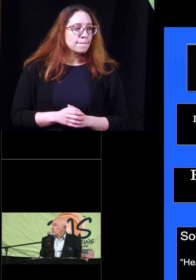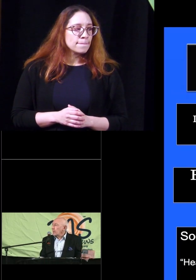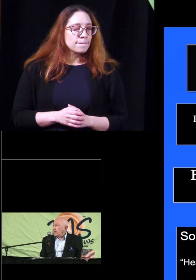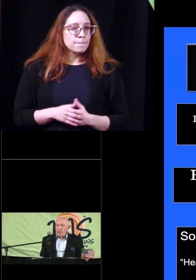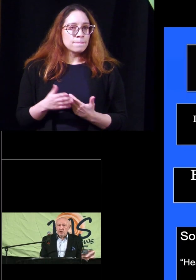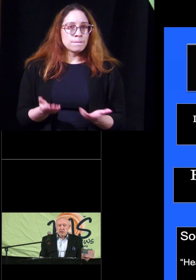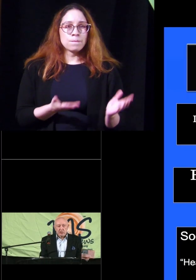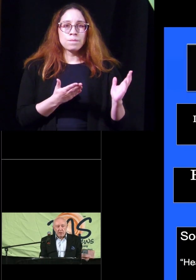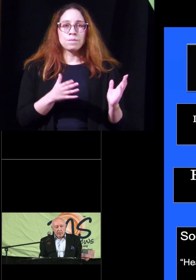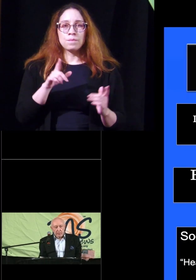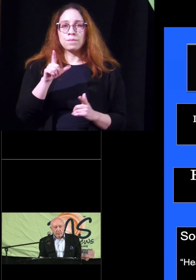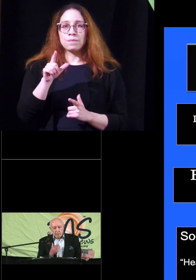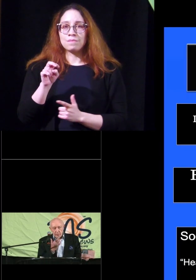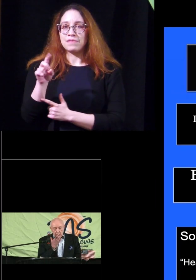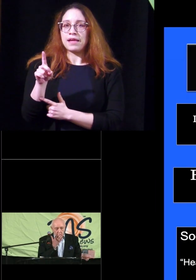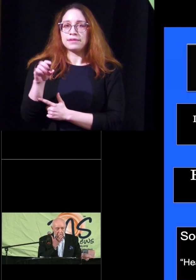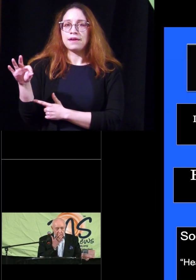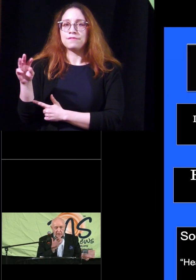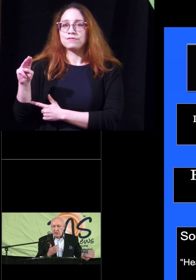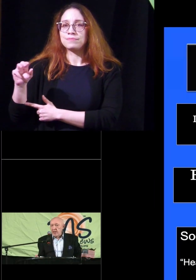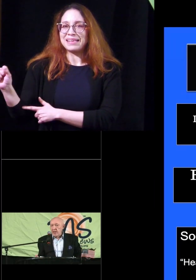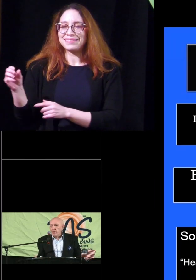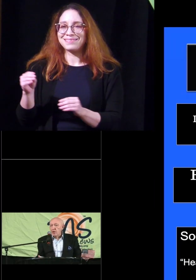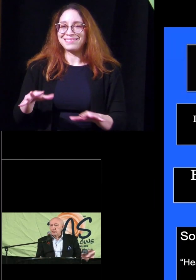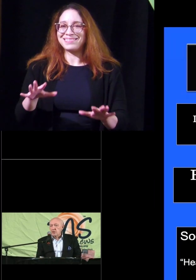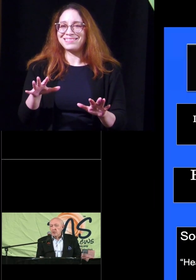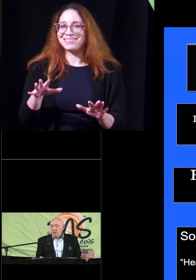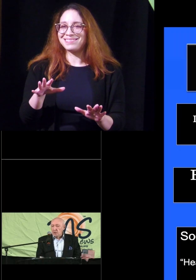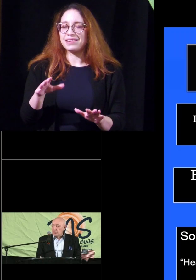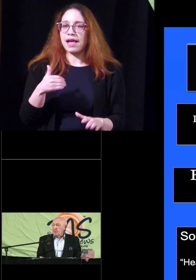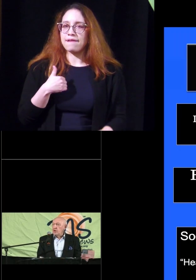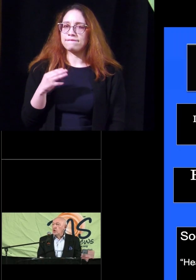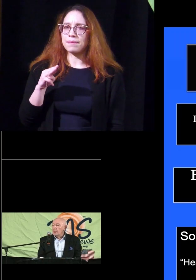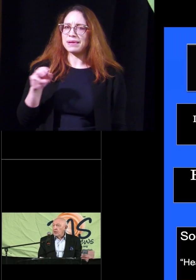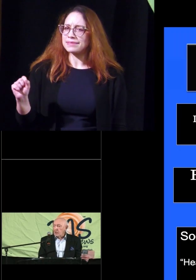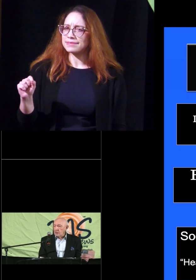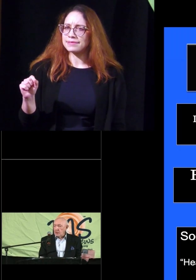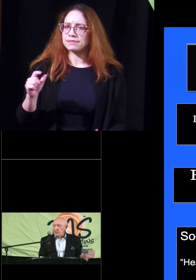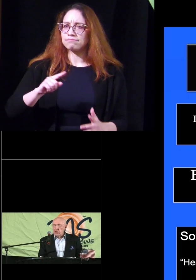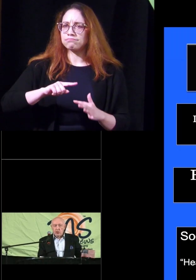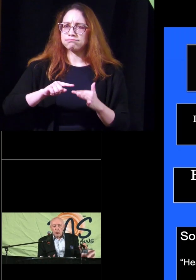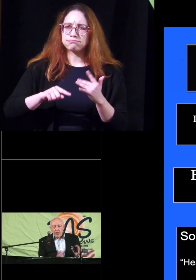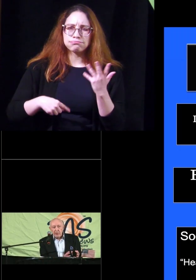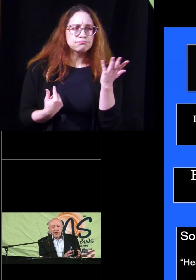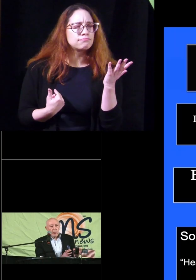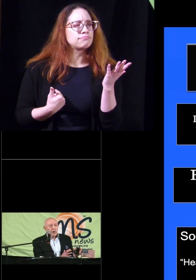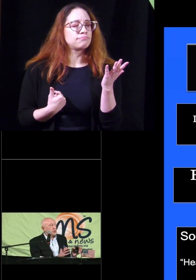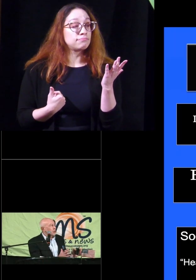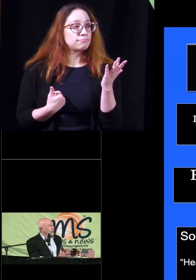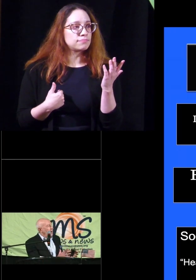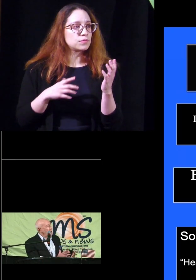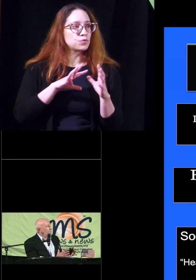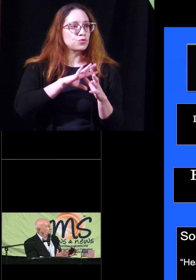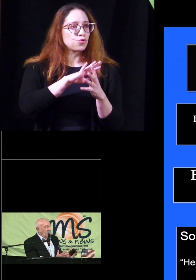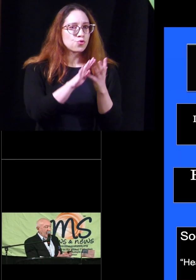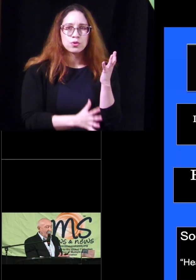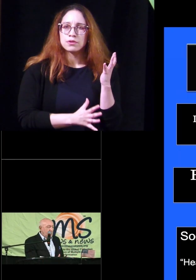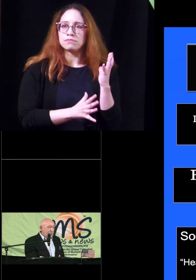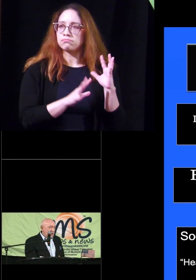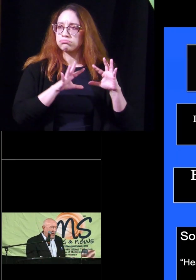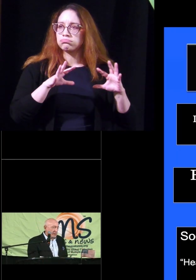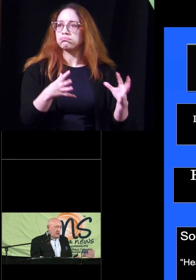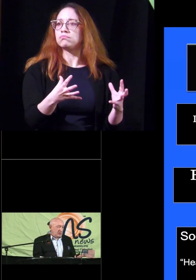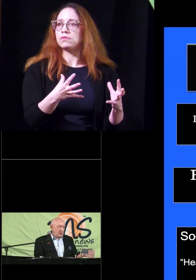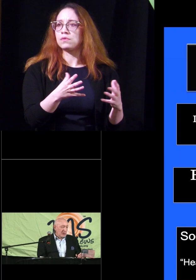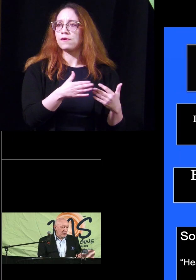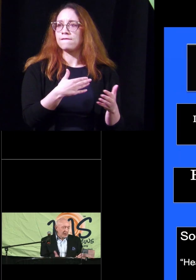And this is what the land of MS is now. So when someone says they have MS, it's a very complicated thing. This is everything we could talk about at